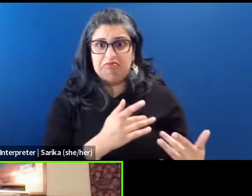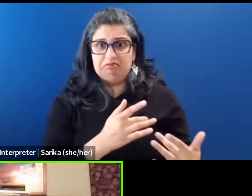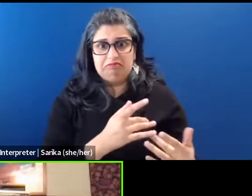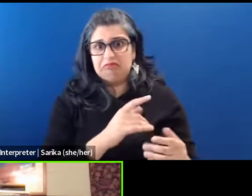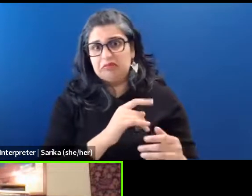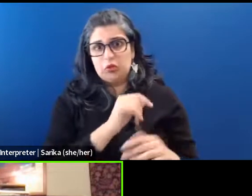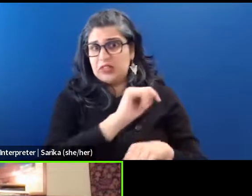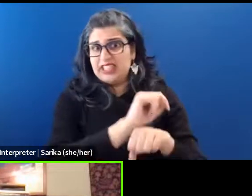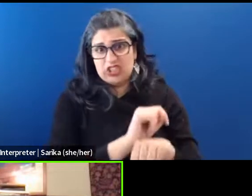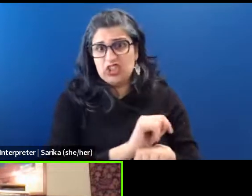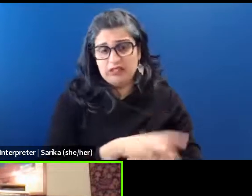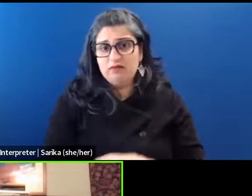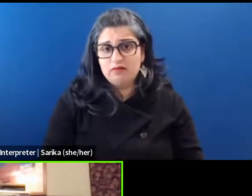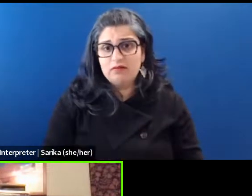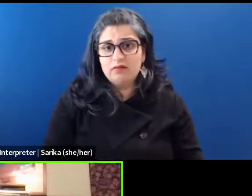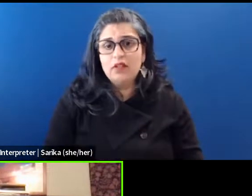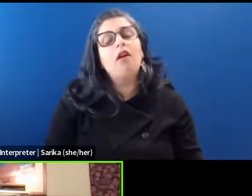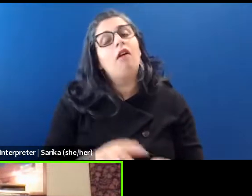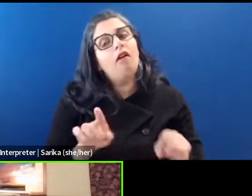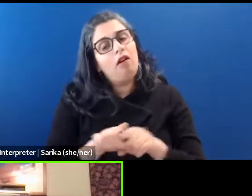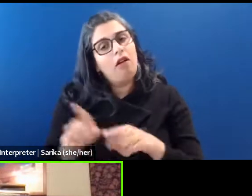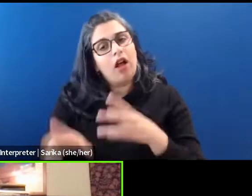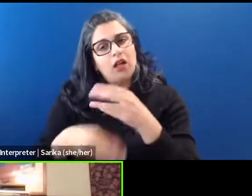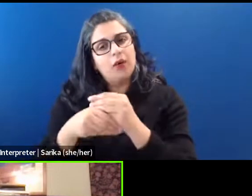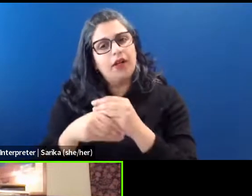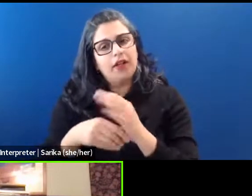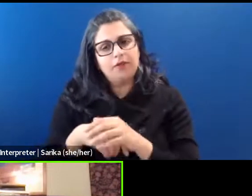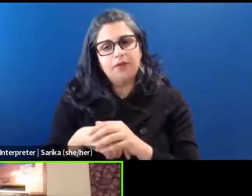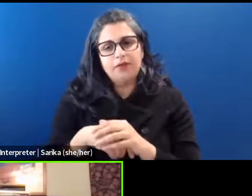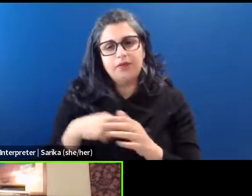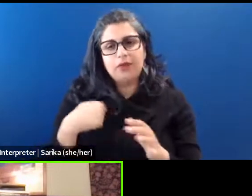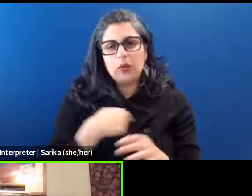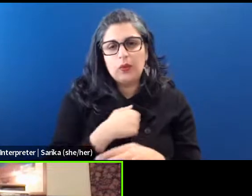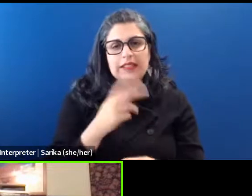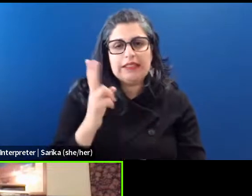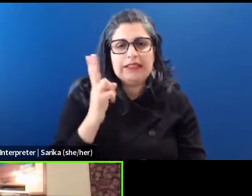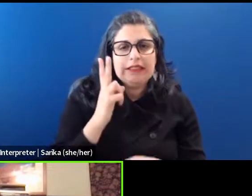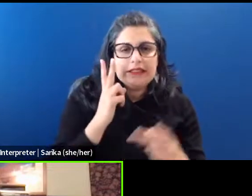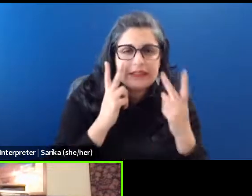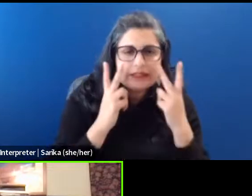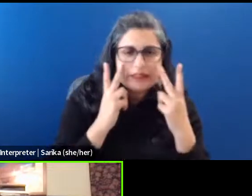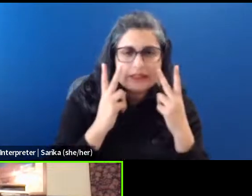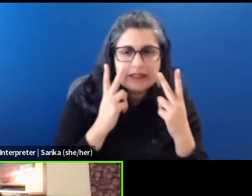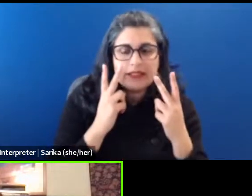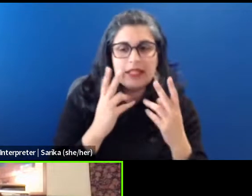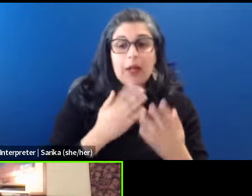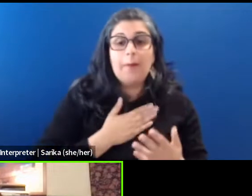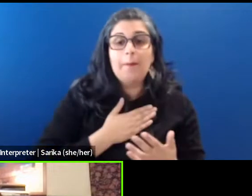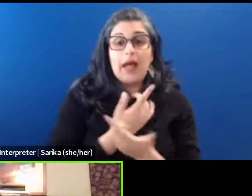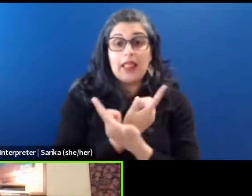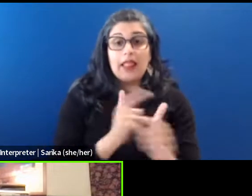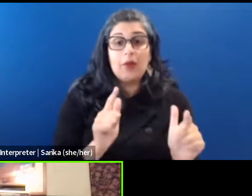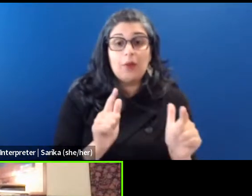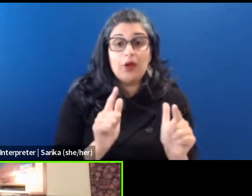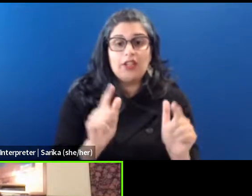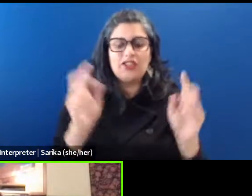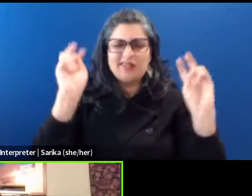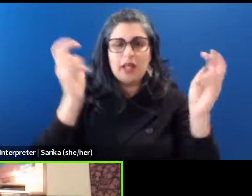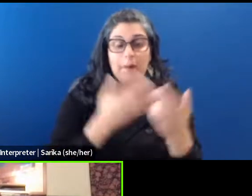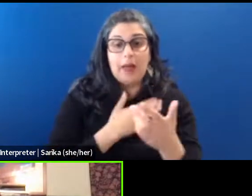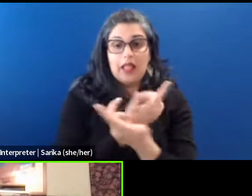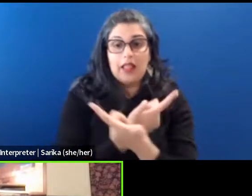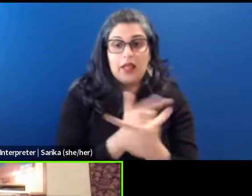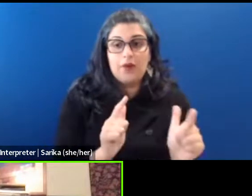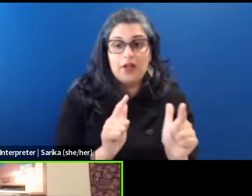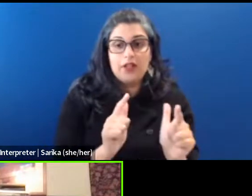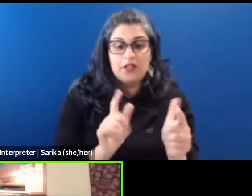I would also say, though, that we see it, this sense of my liberation is